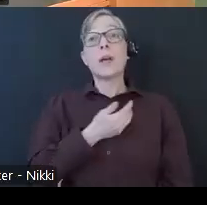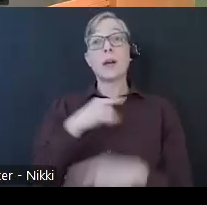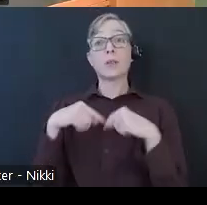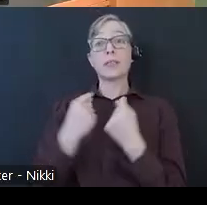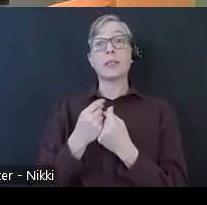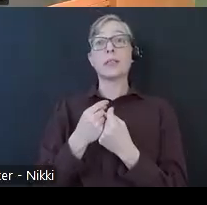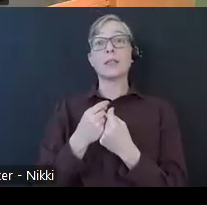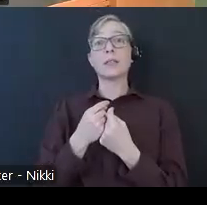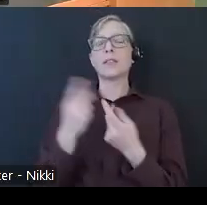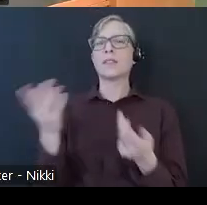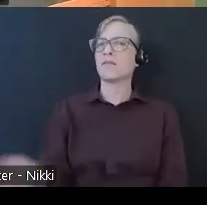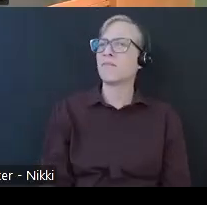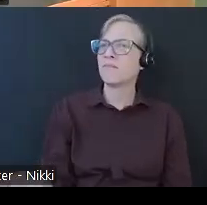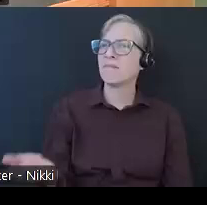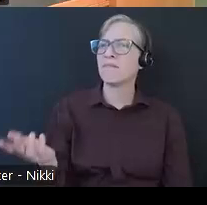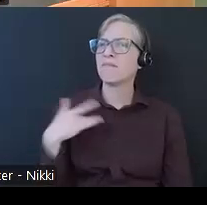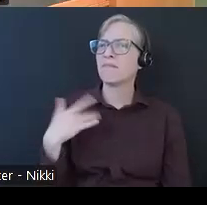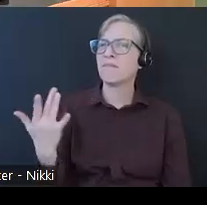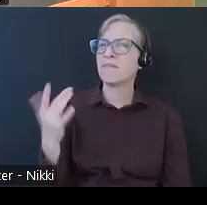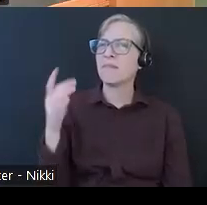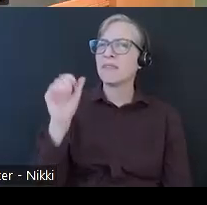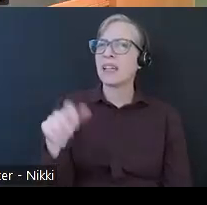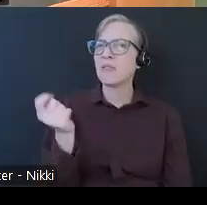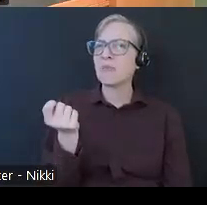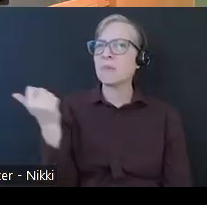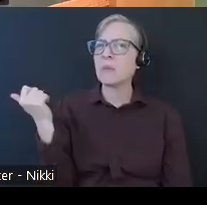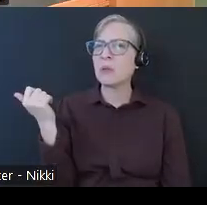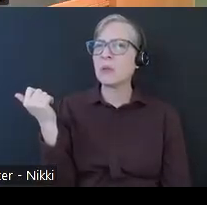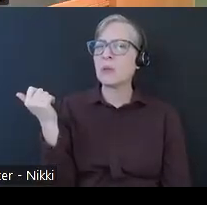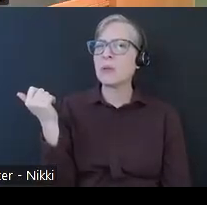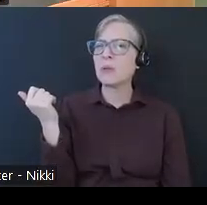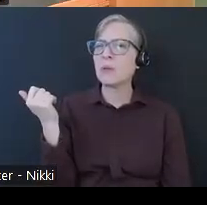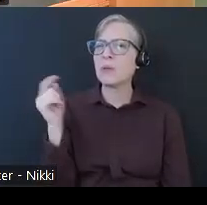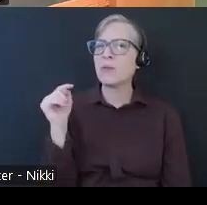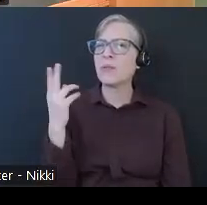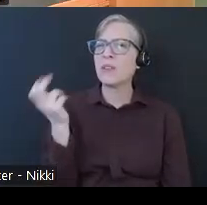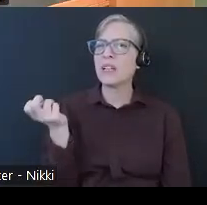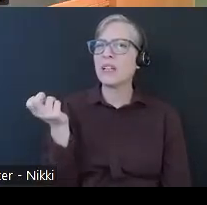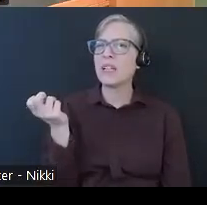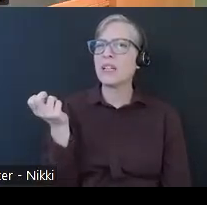I guess I don't know if it's possible to remove the